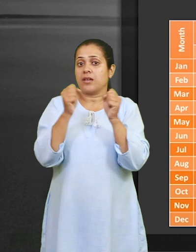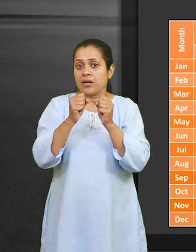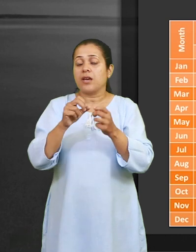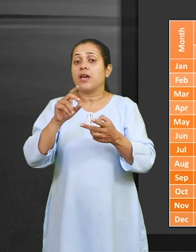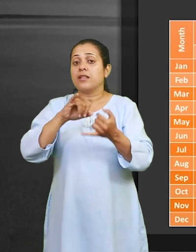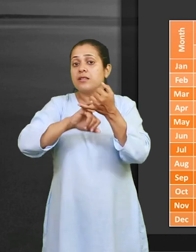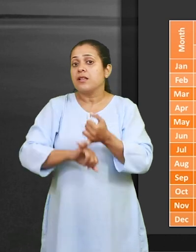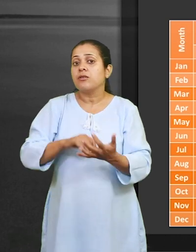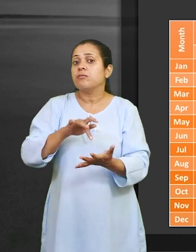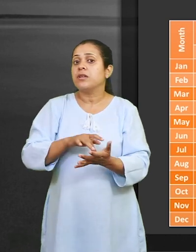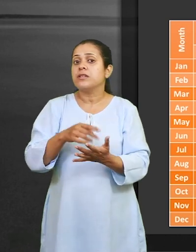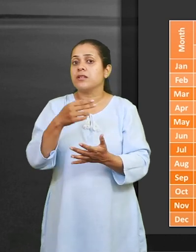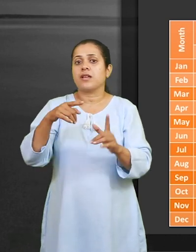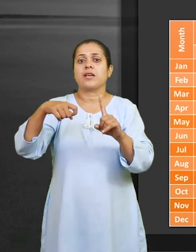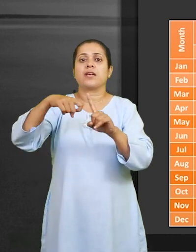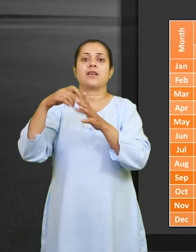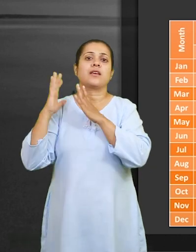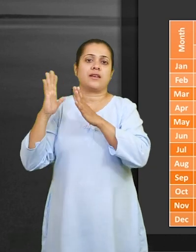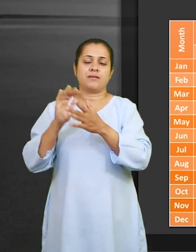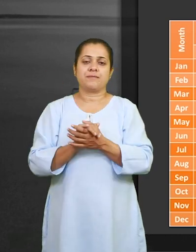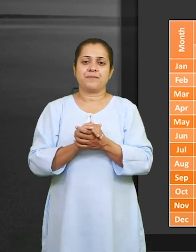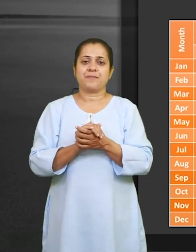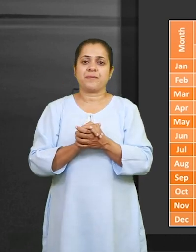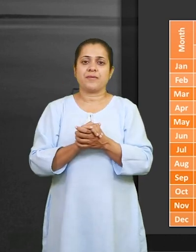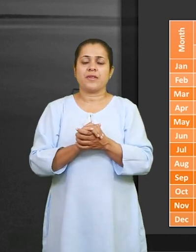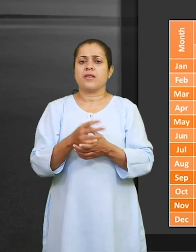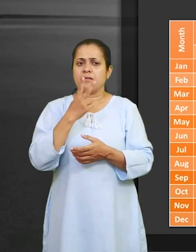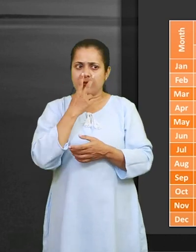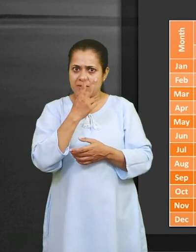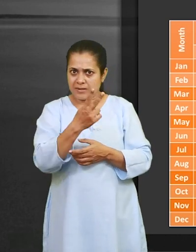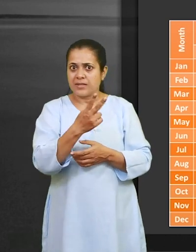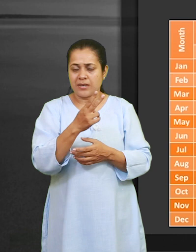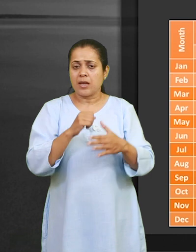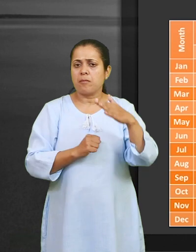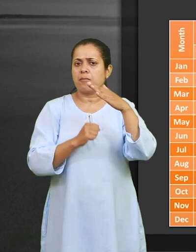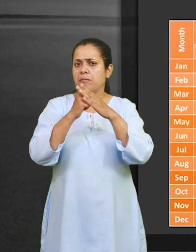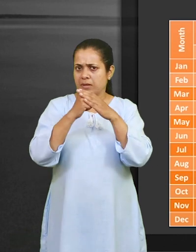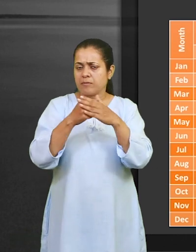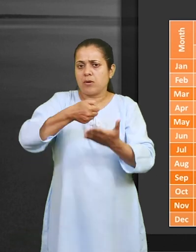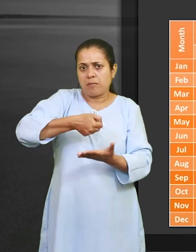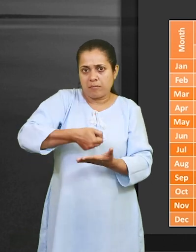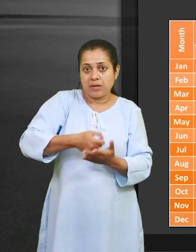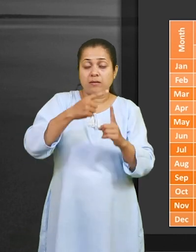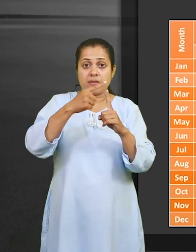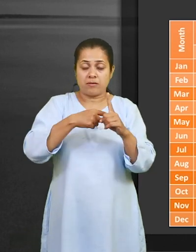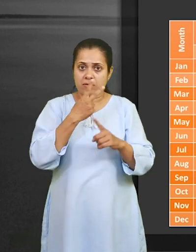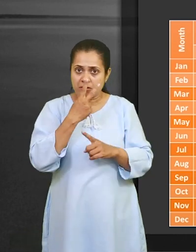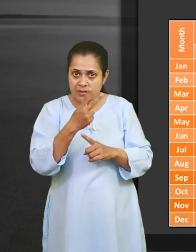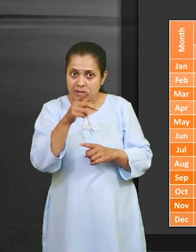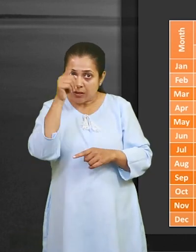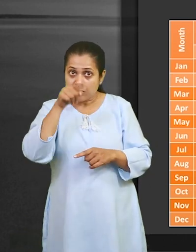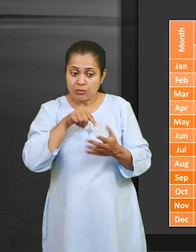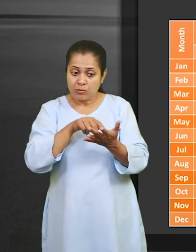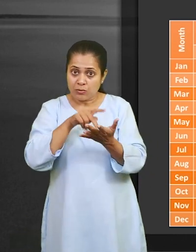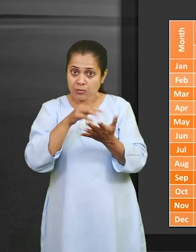Kerala. And if you look carefully at the maximum and minimum temperatures of